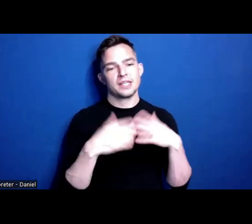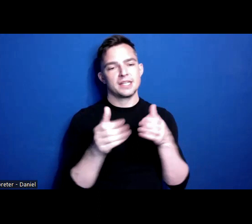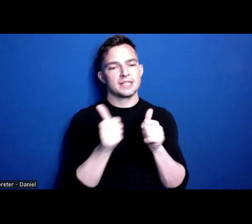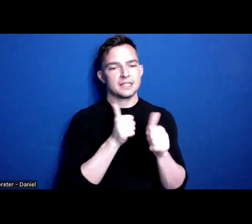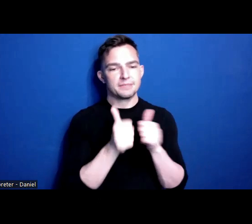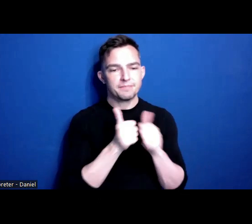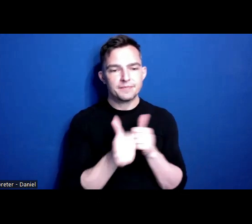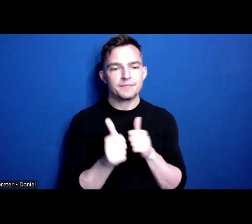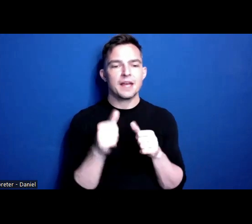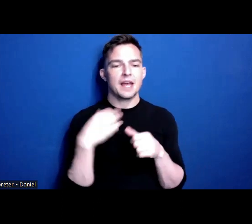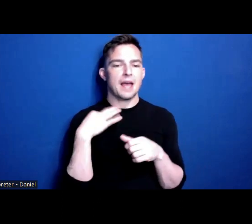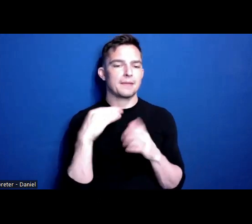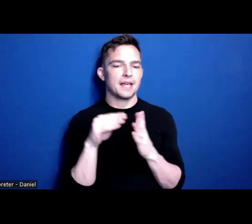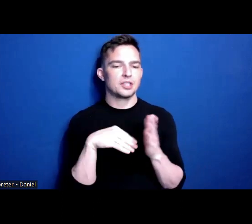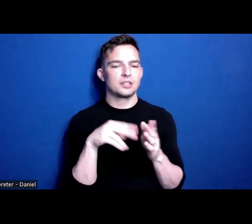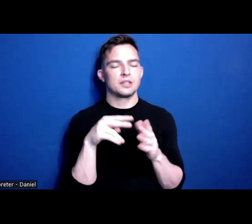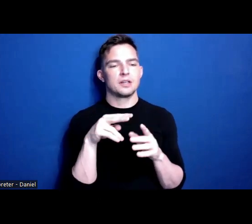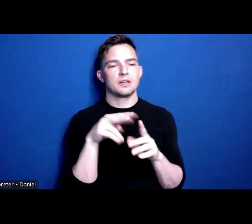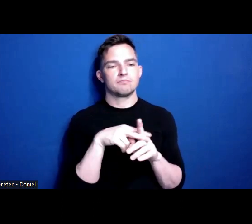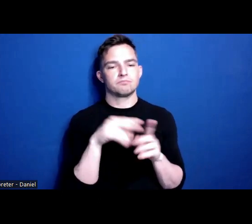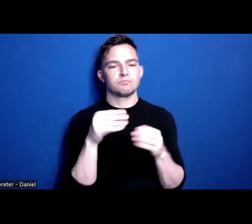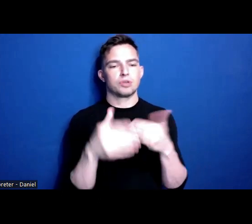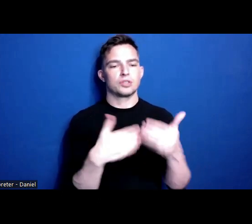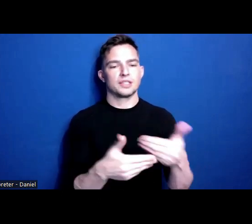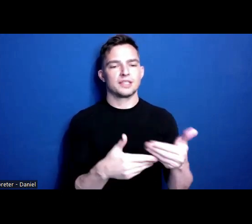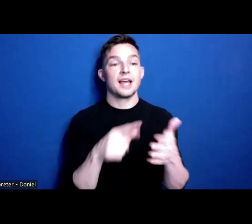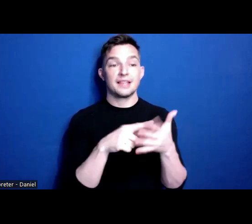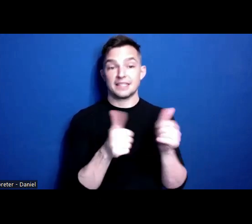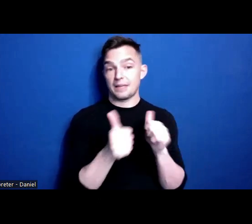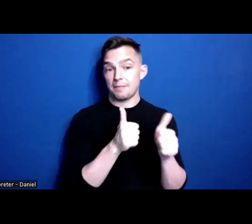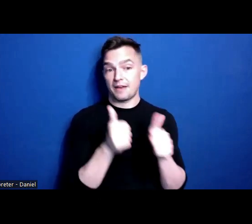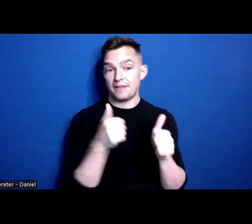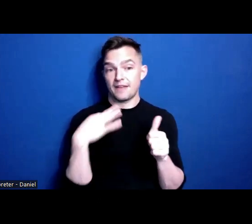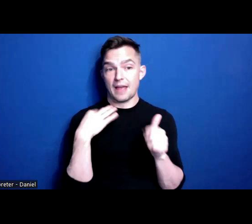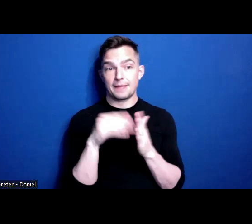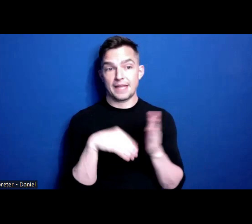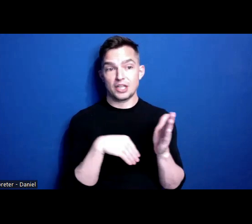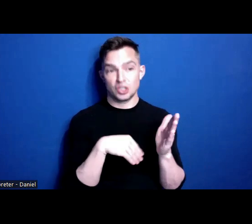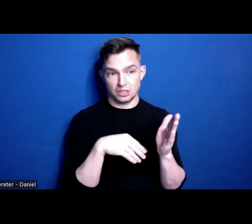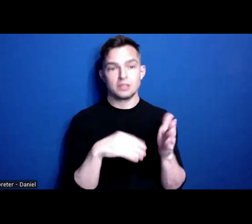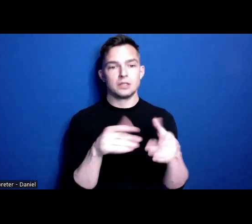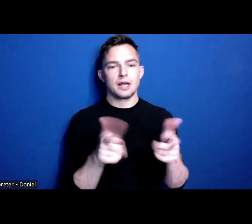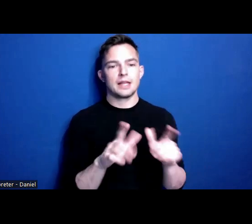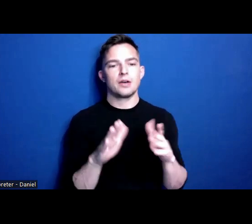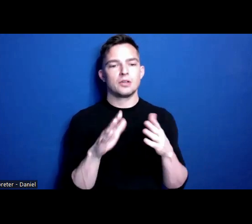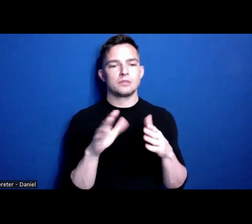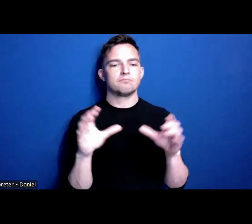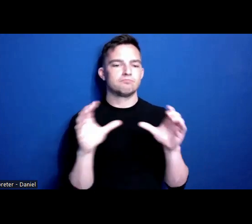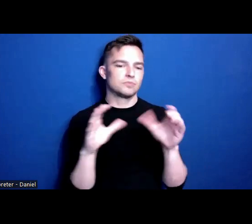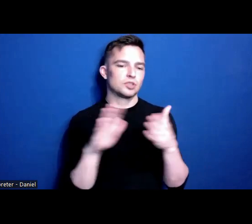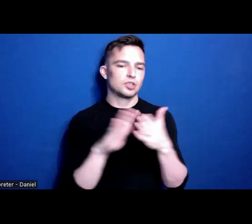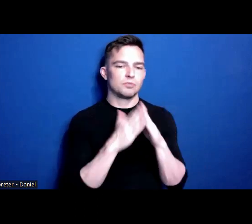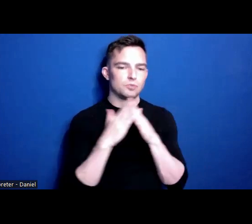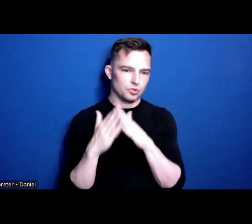processes. These competitive applications allow certified community behavioral health clinics to apply for